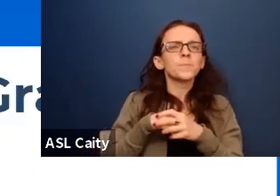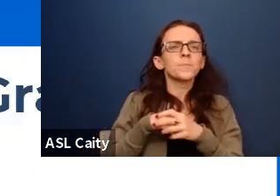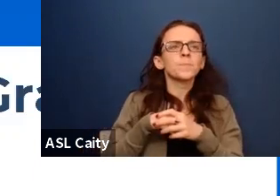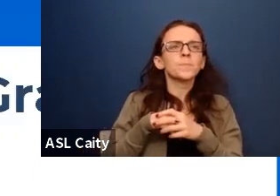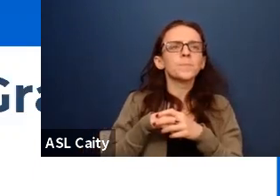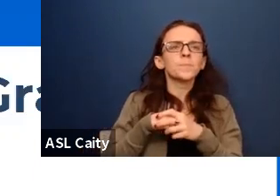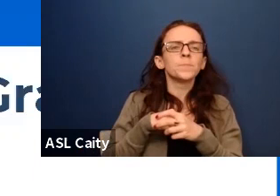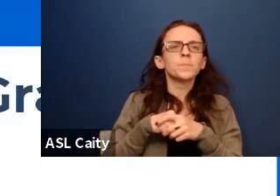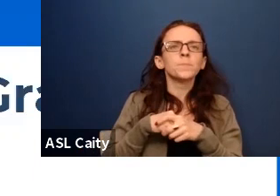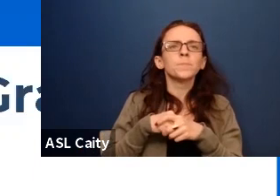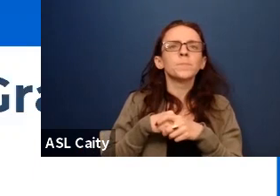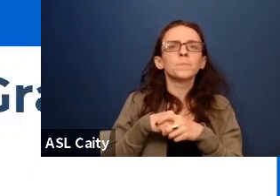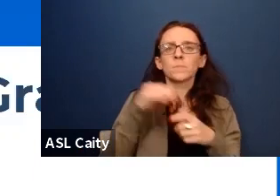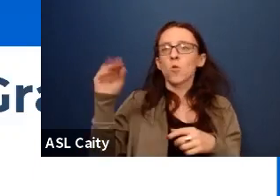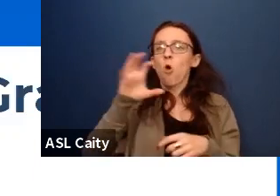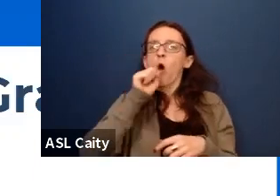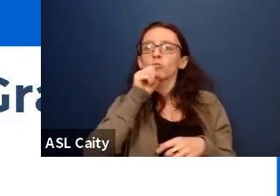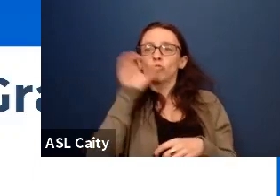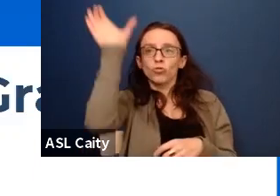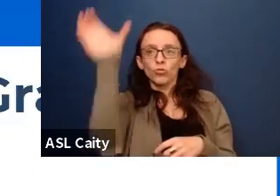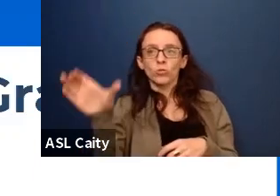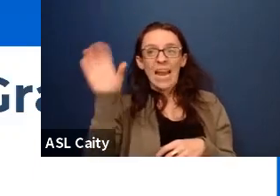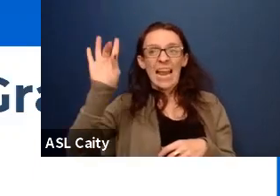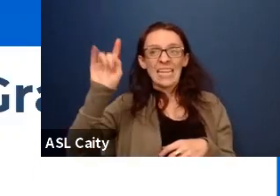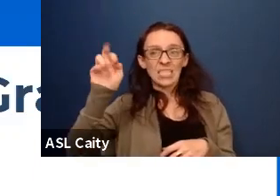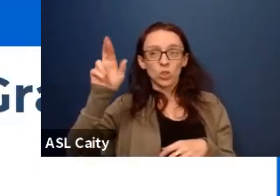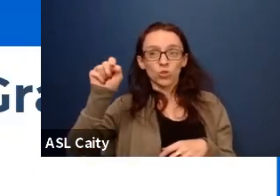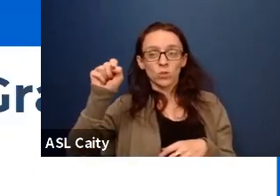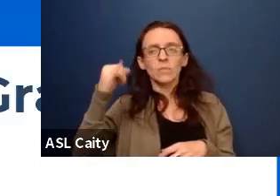2 of the 8-tier model, right?